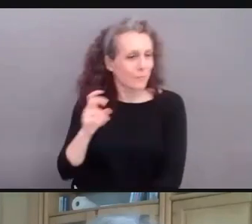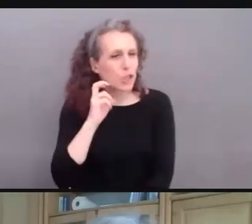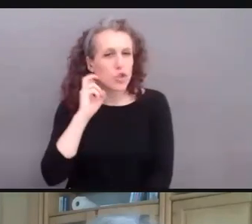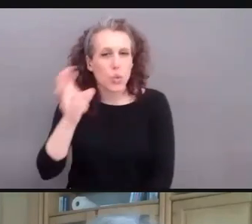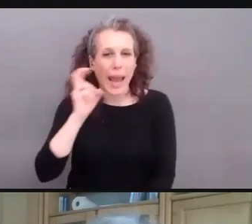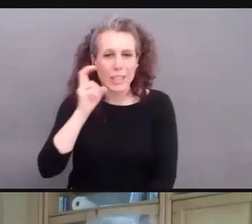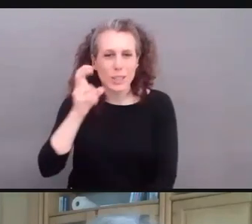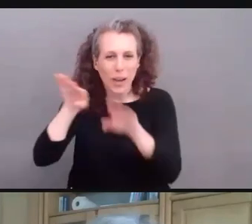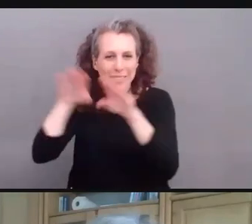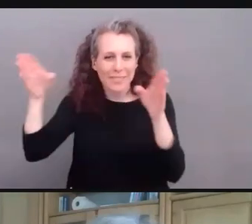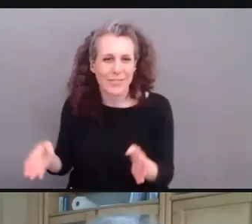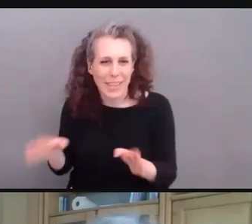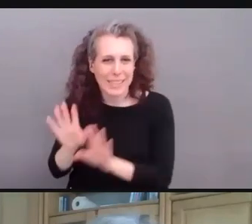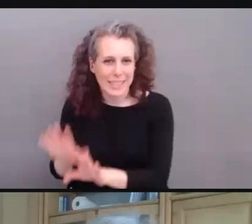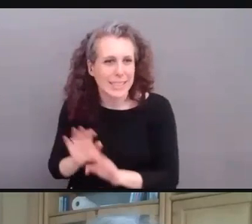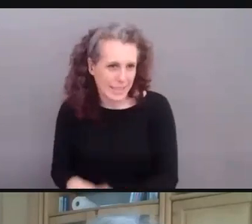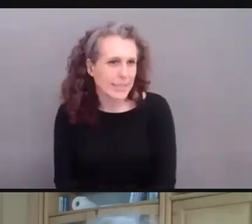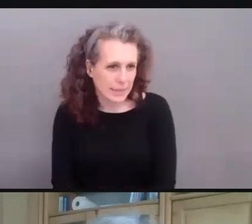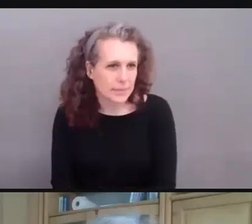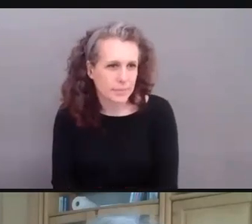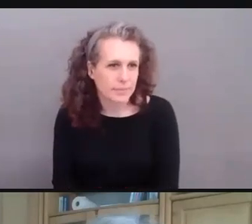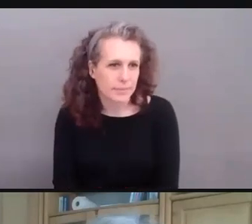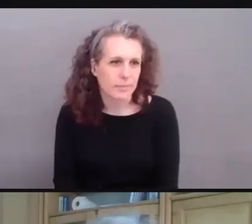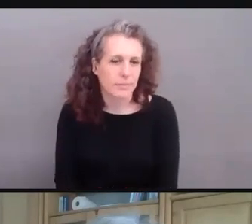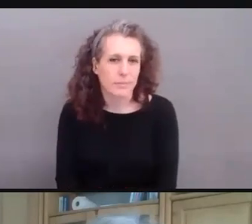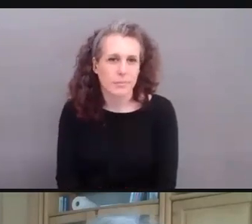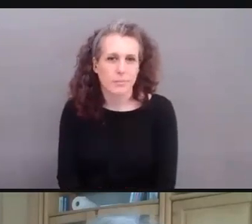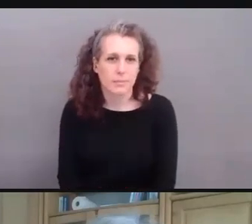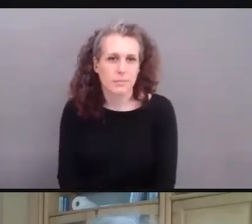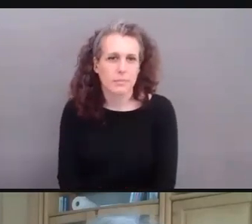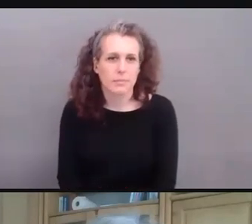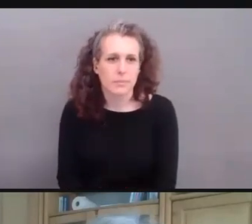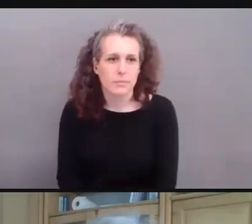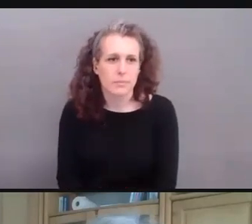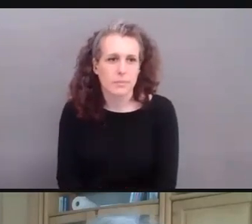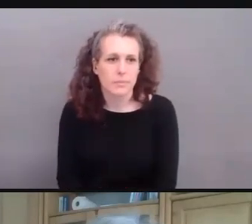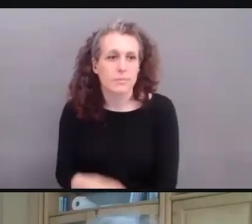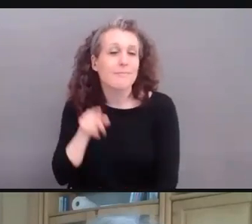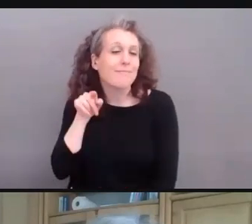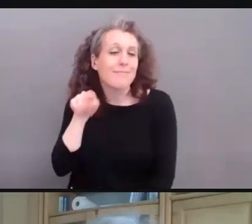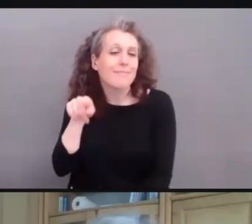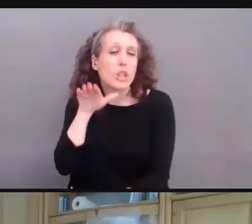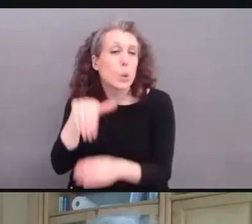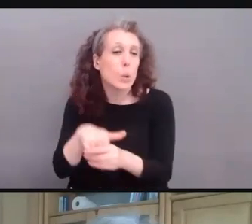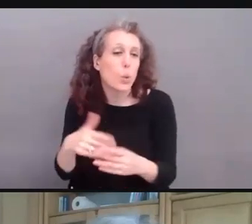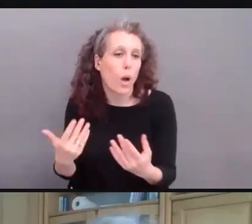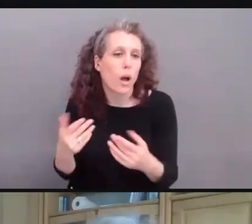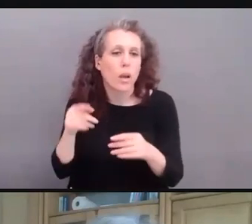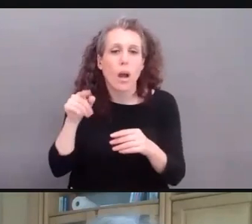dealing on transport facilities, where we refer also to the